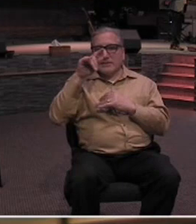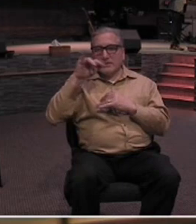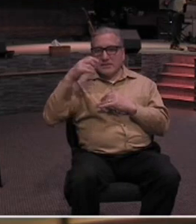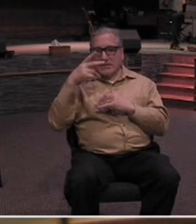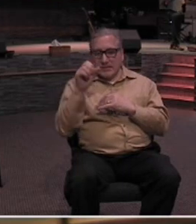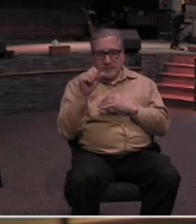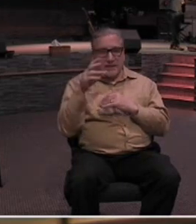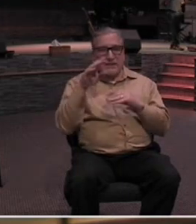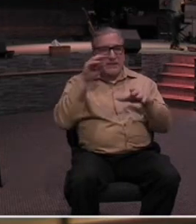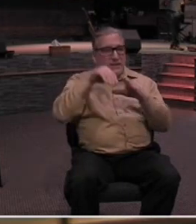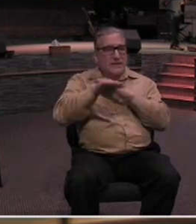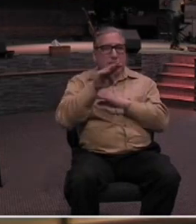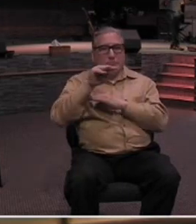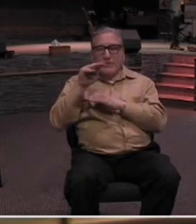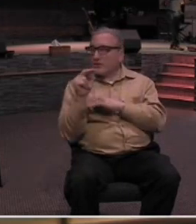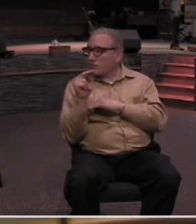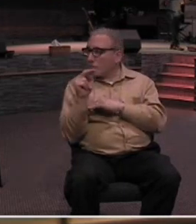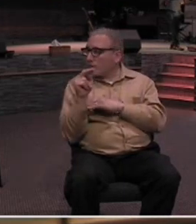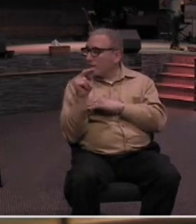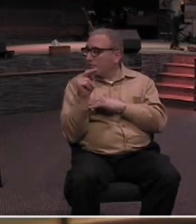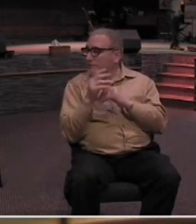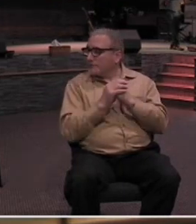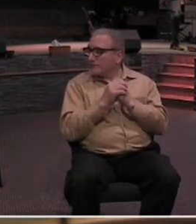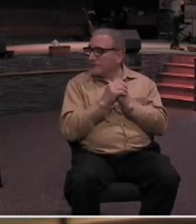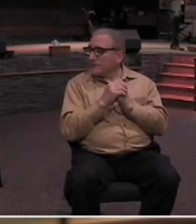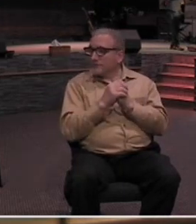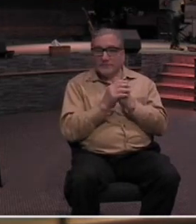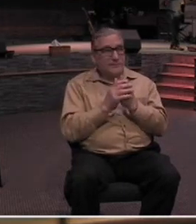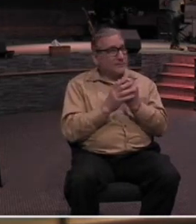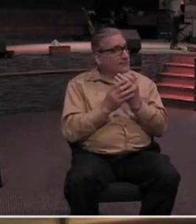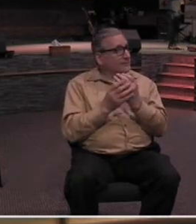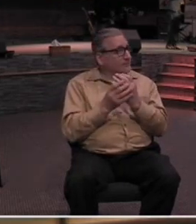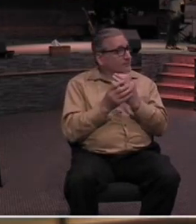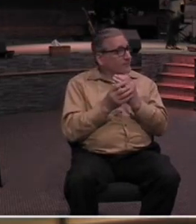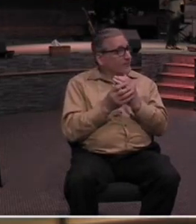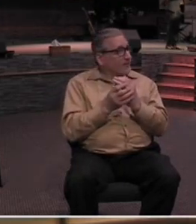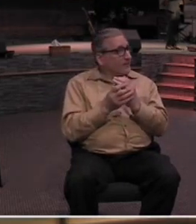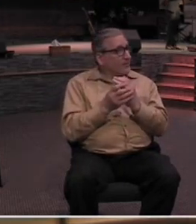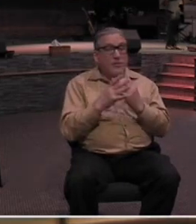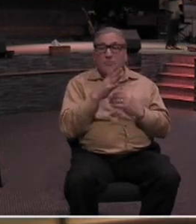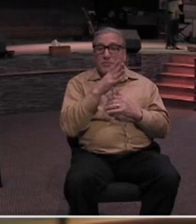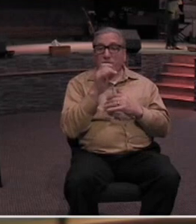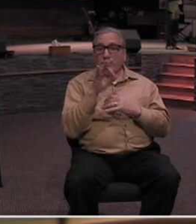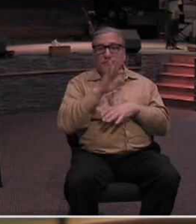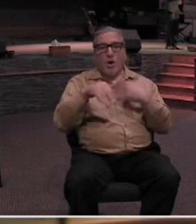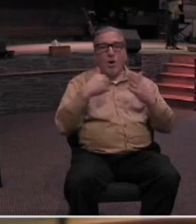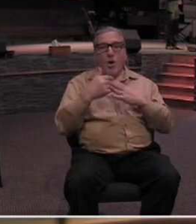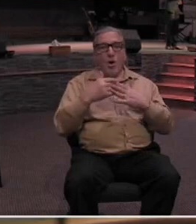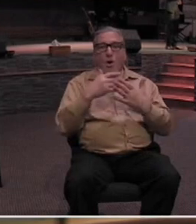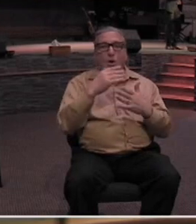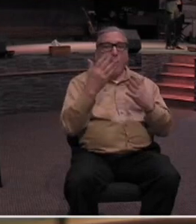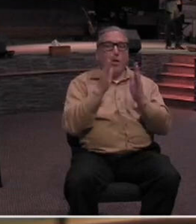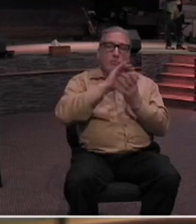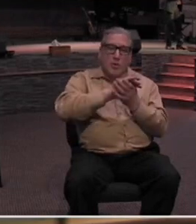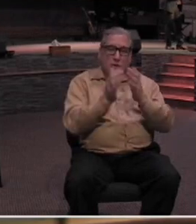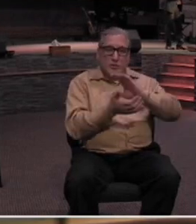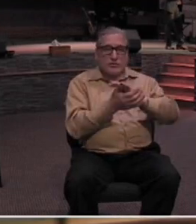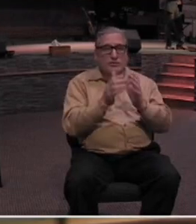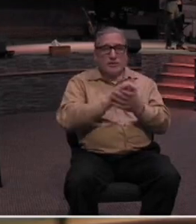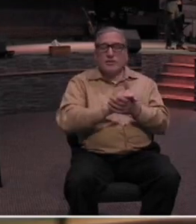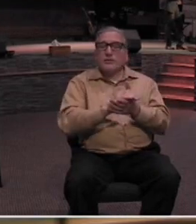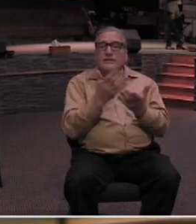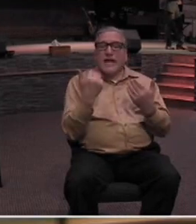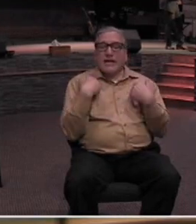any Minnesotans in here today? The mother of all burgers served at B-52's in the Twin Cities consists